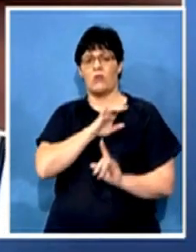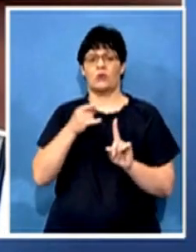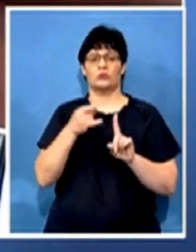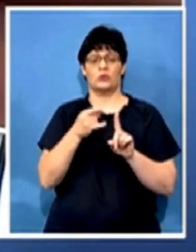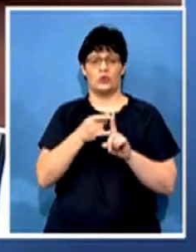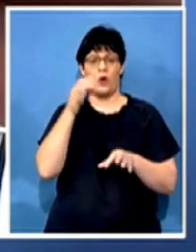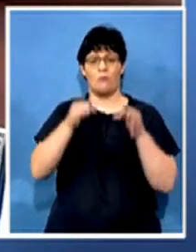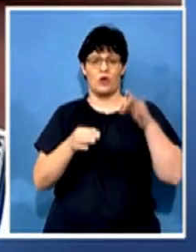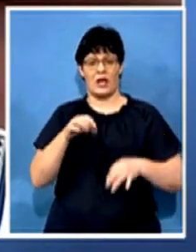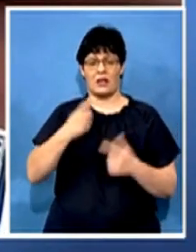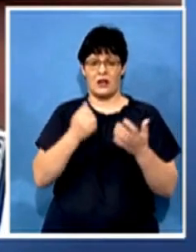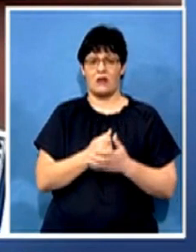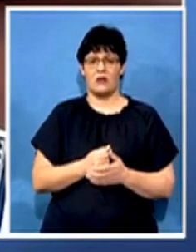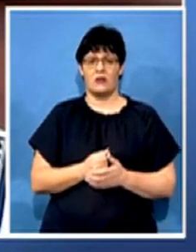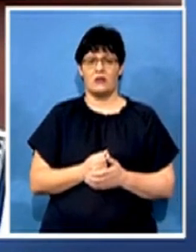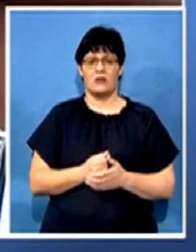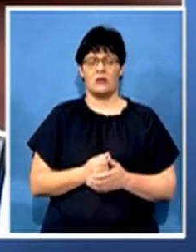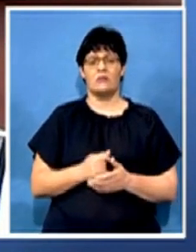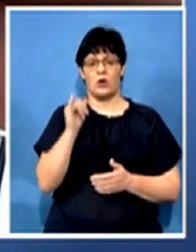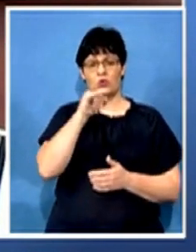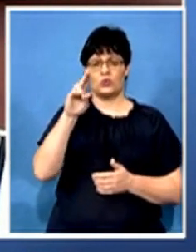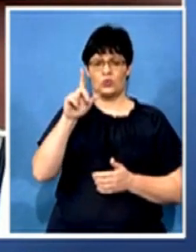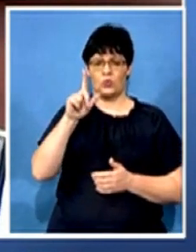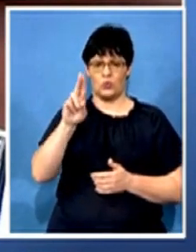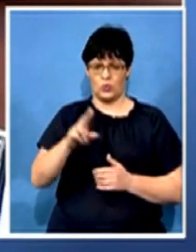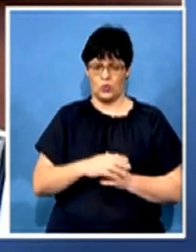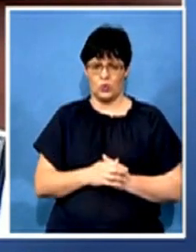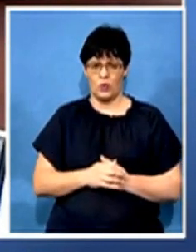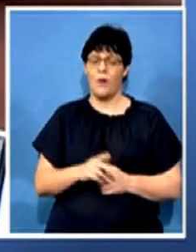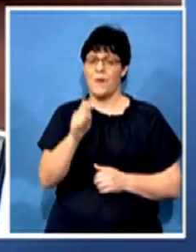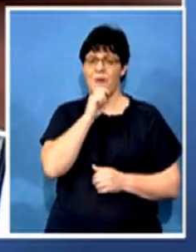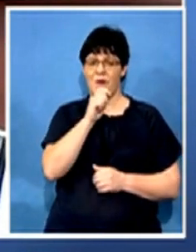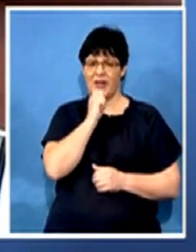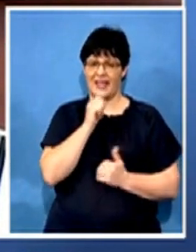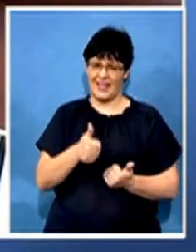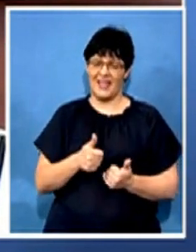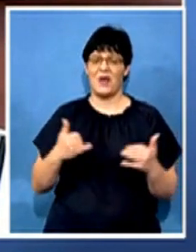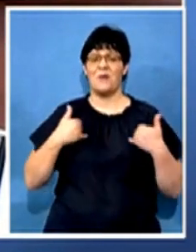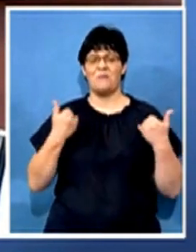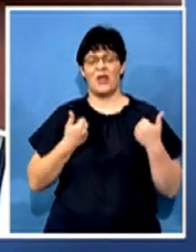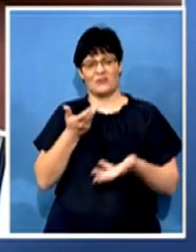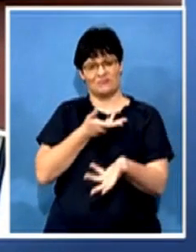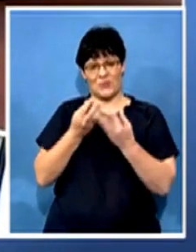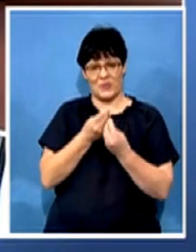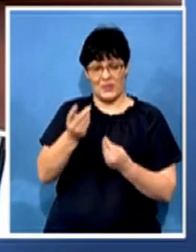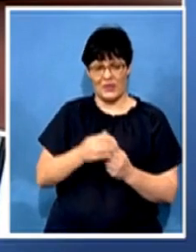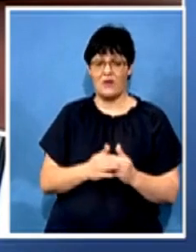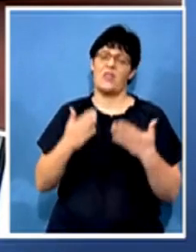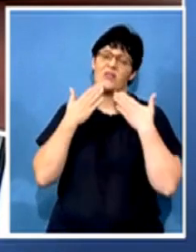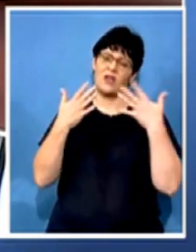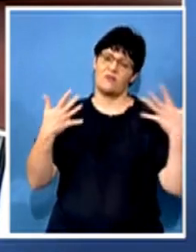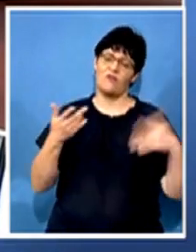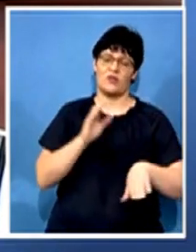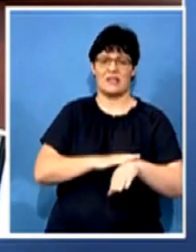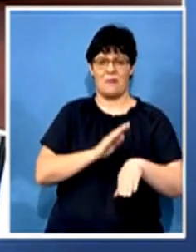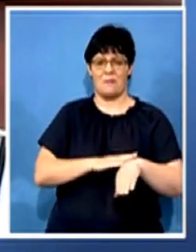Mngomezulu. A very good morning and pleasure to be talking to you. Thank you so much for making the time. Now, the IFP looks like